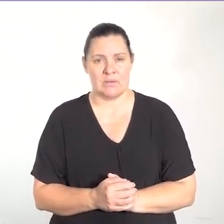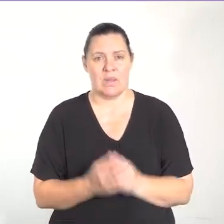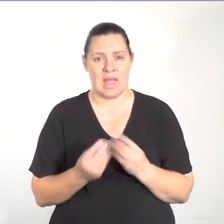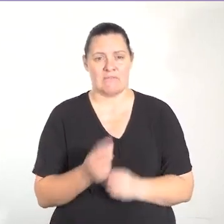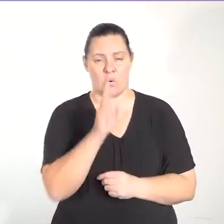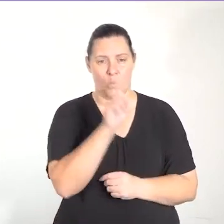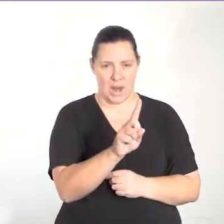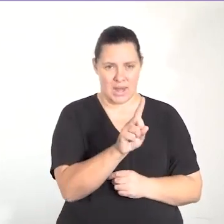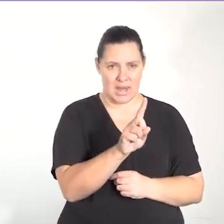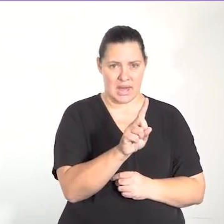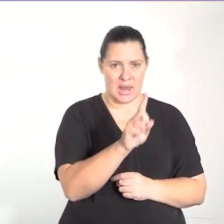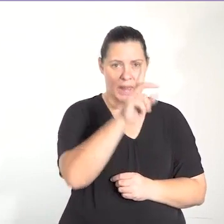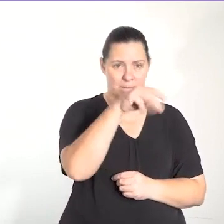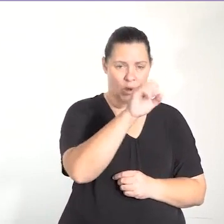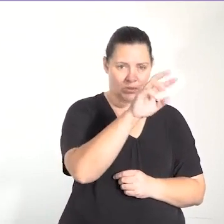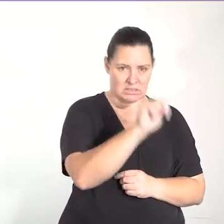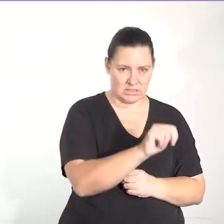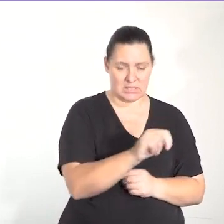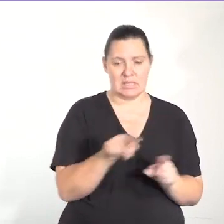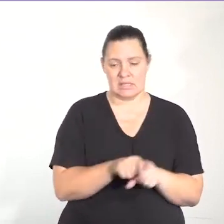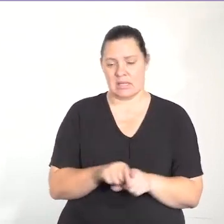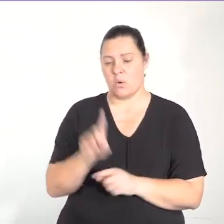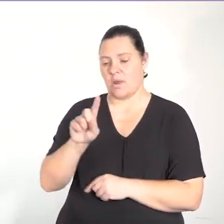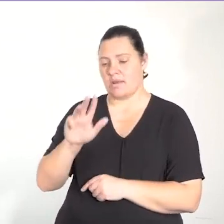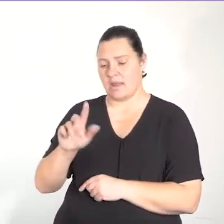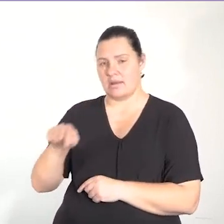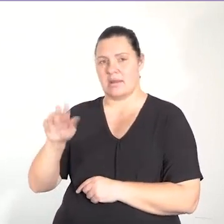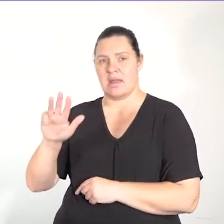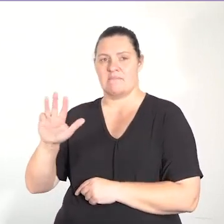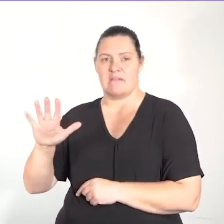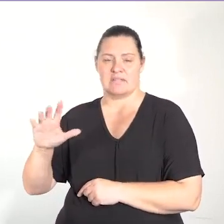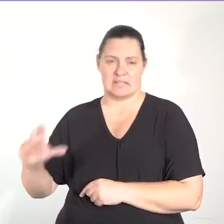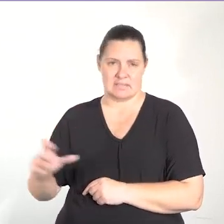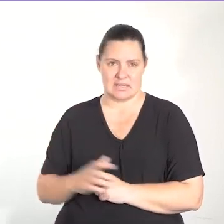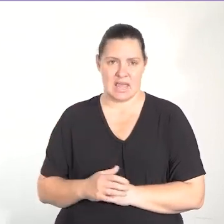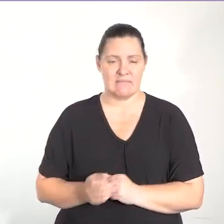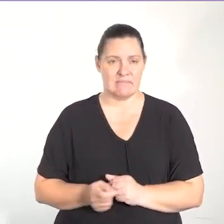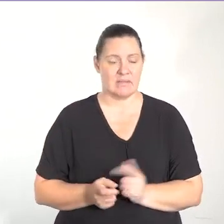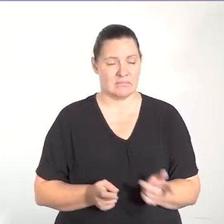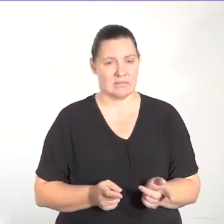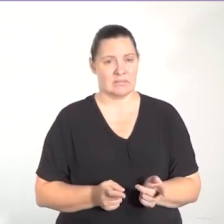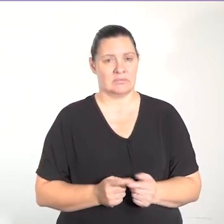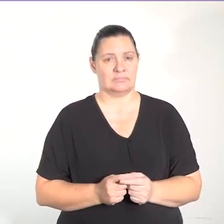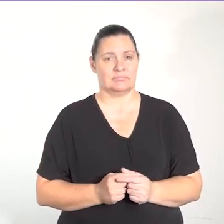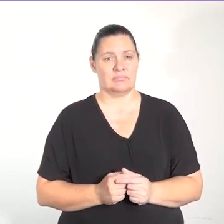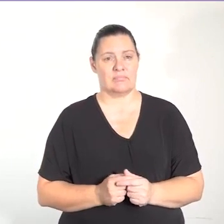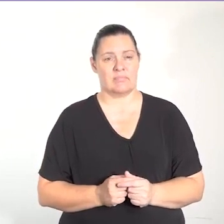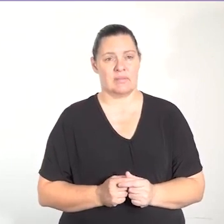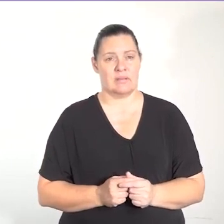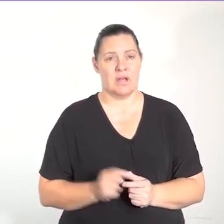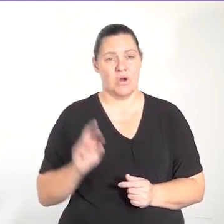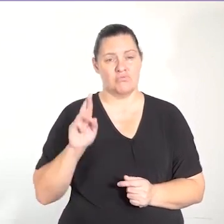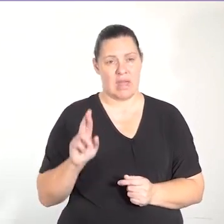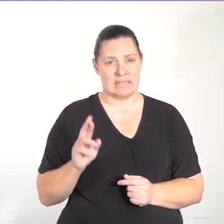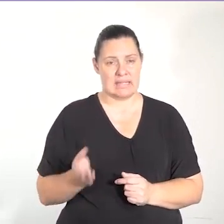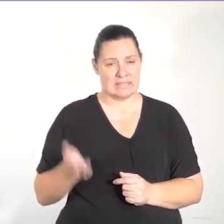had £1 is to 19 rands and 95 cents. If the pound increases, or rather, let's say,